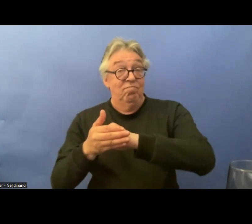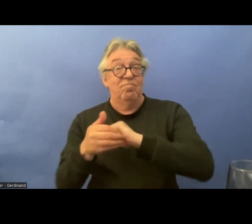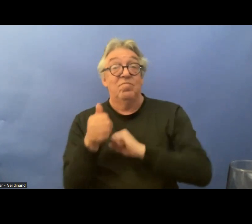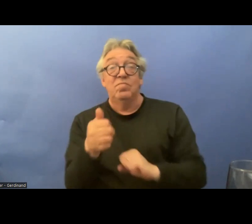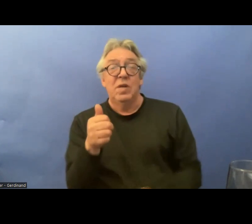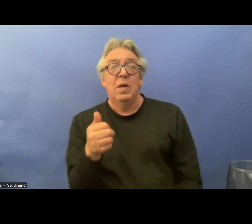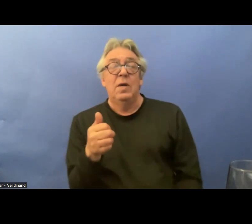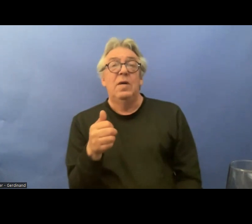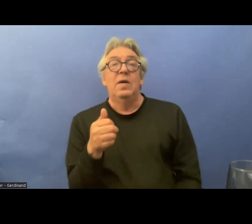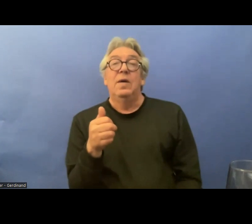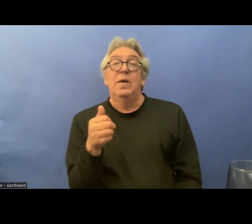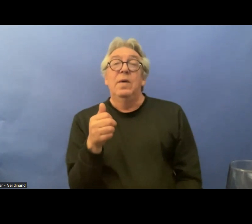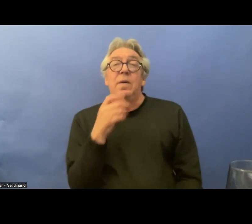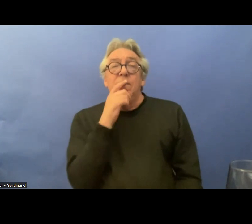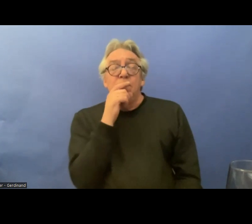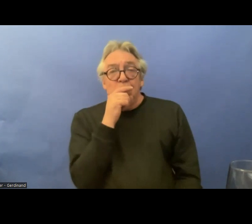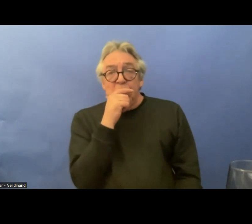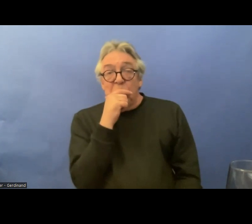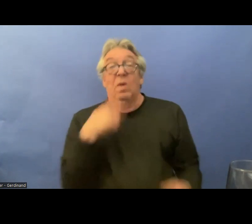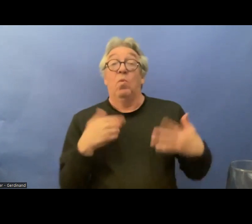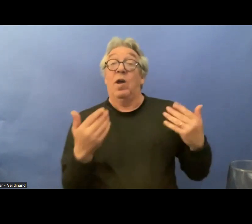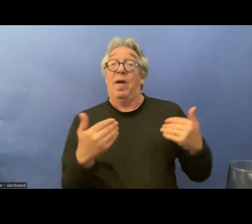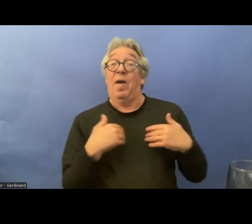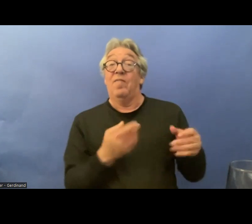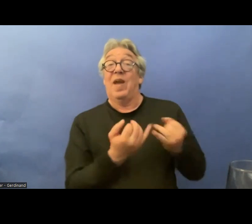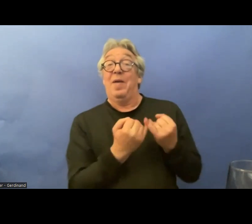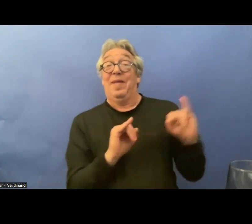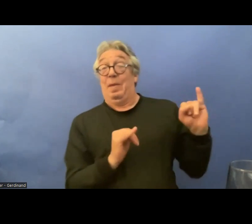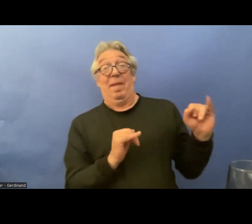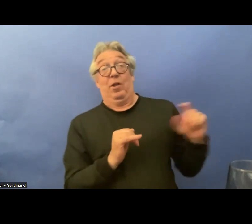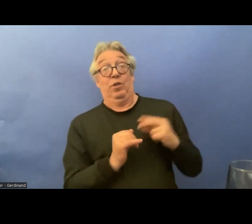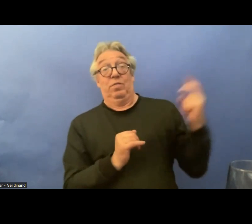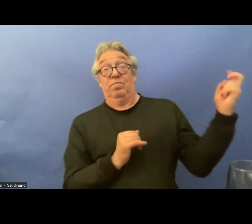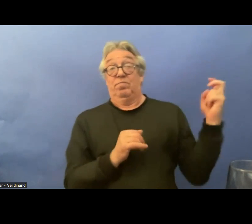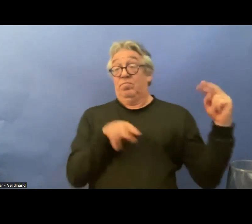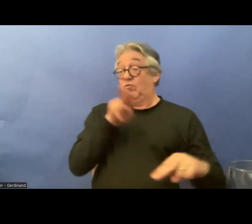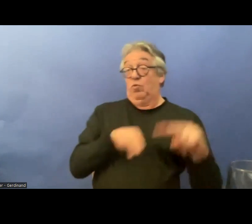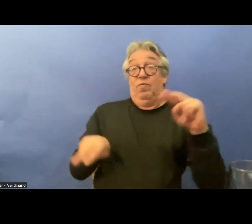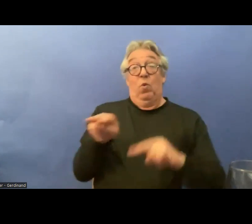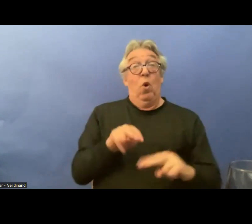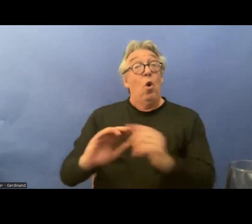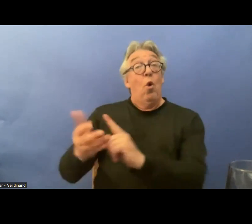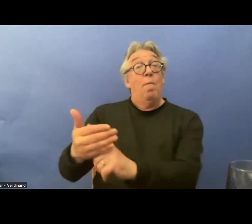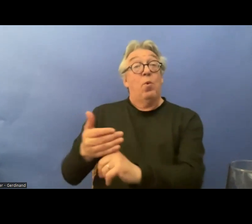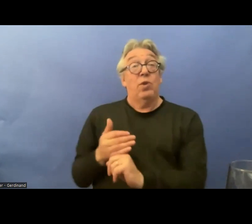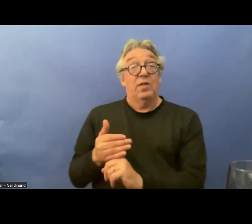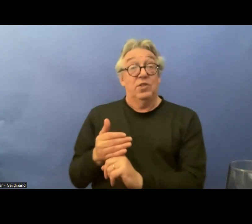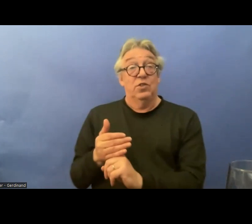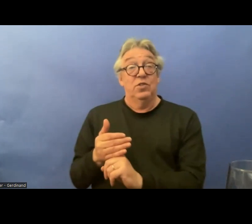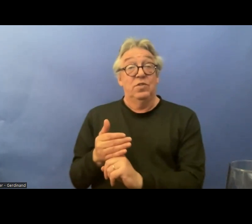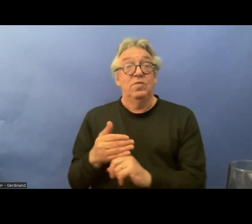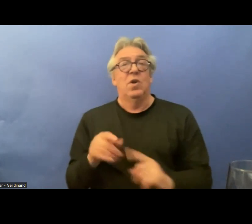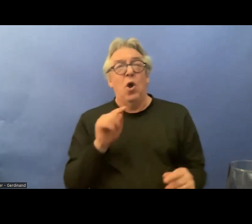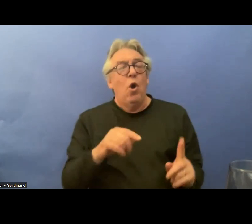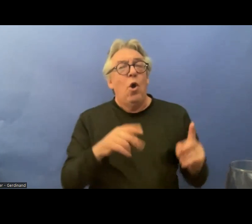centrality of protection and the implementation of the IEC's protection policy. And centrality protection requires us to understand why certain population